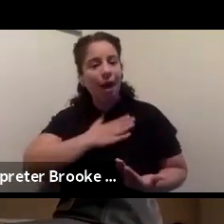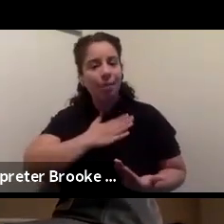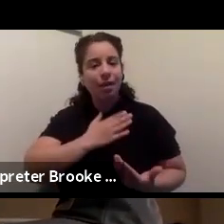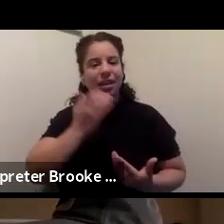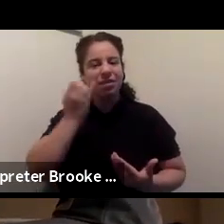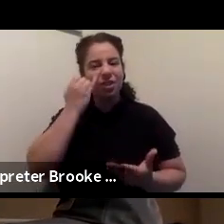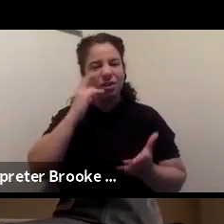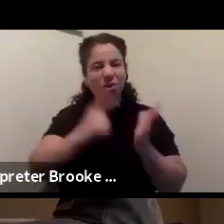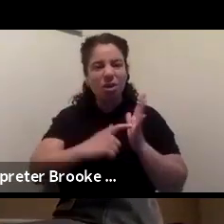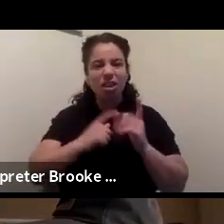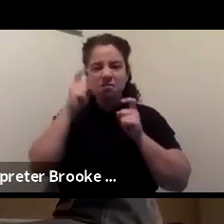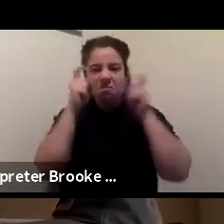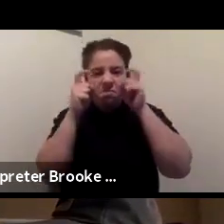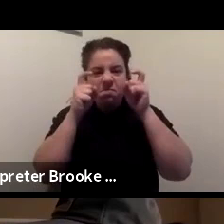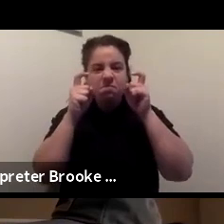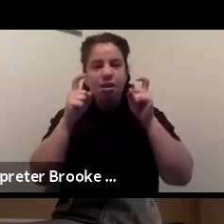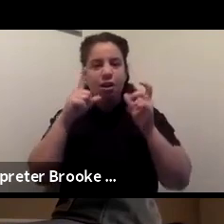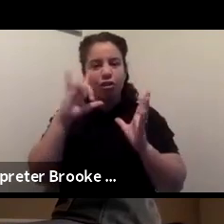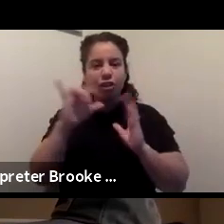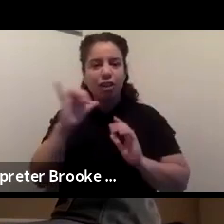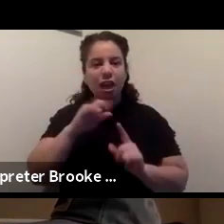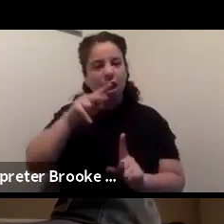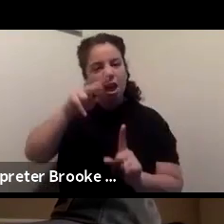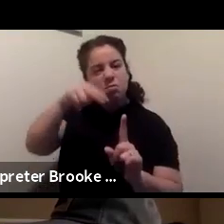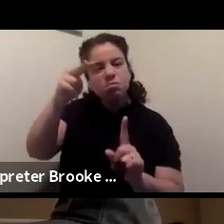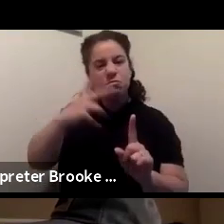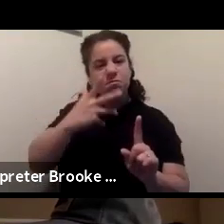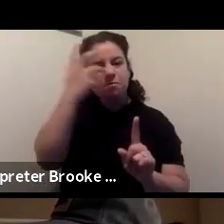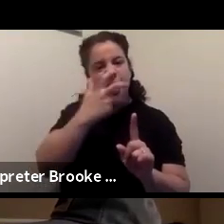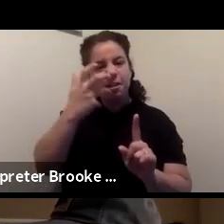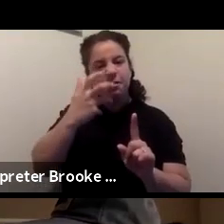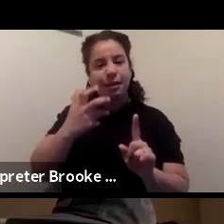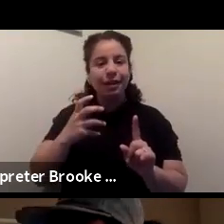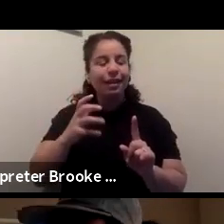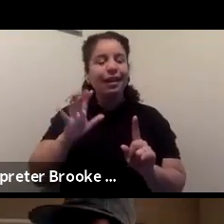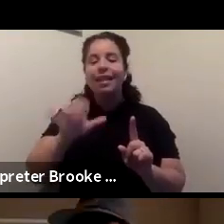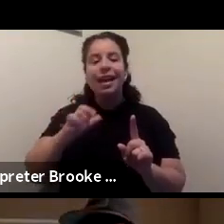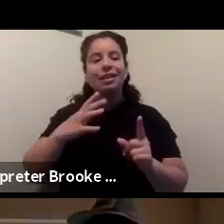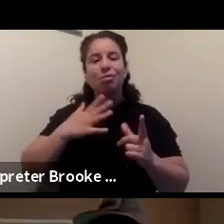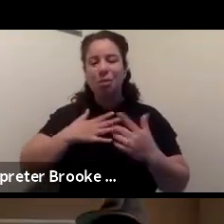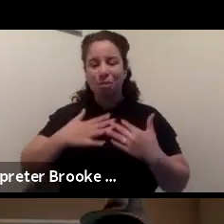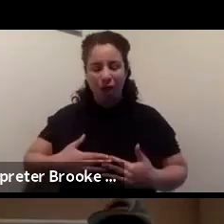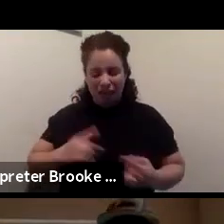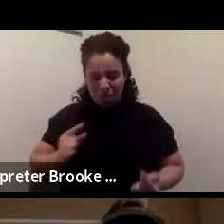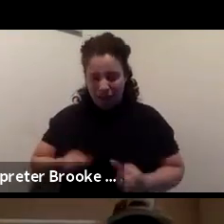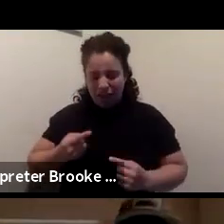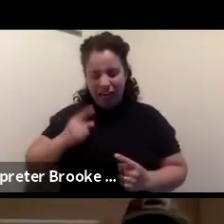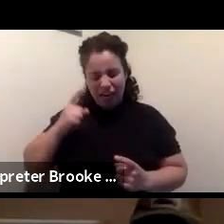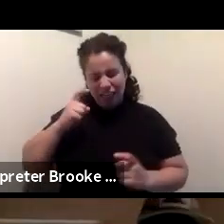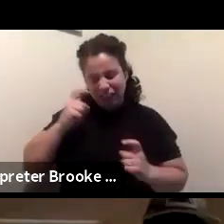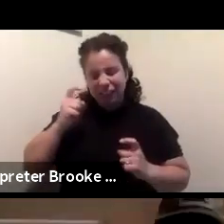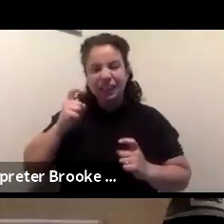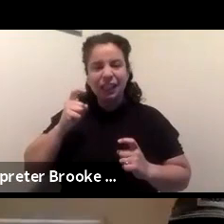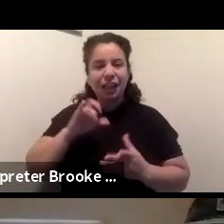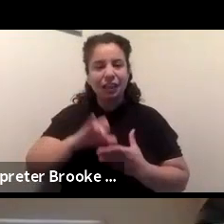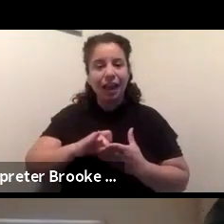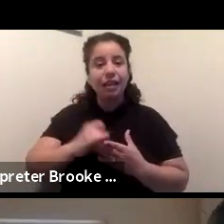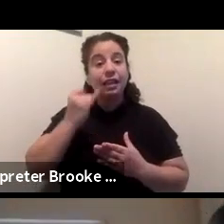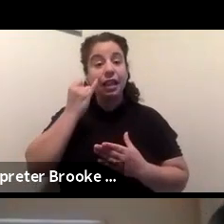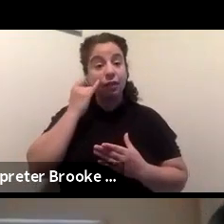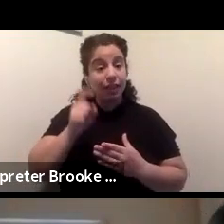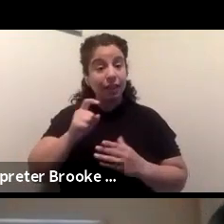a mean face or it looks like I'm judging what you're saying, that's me just having a moment of physical pain. There's never, if I'm going to communicate, I